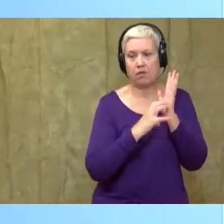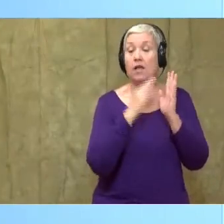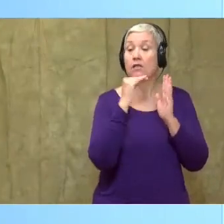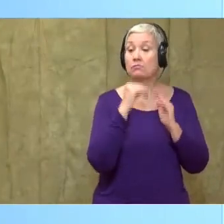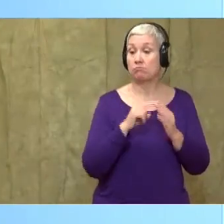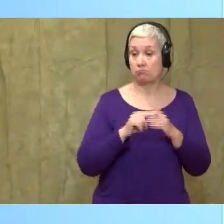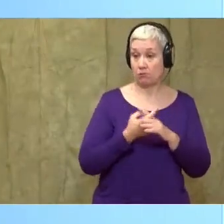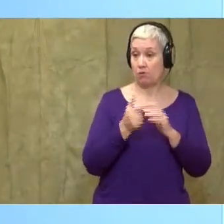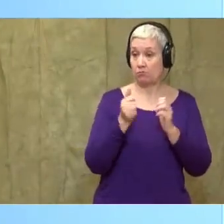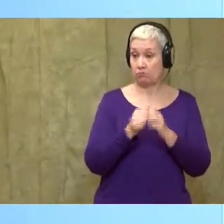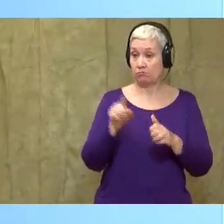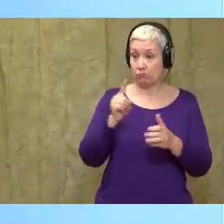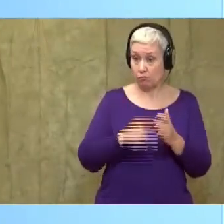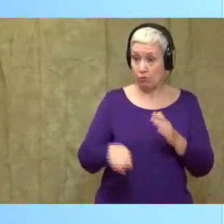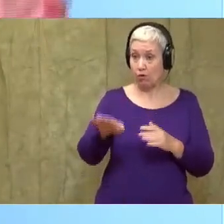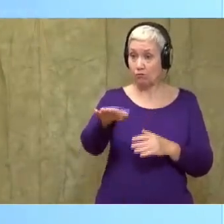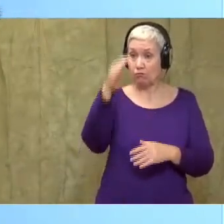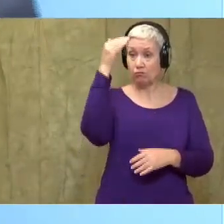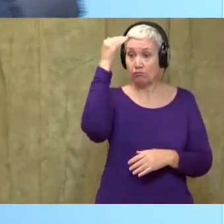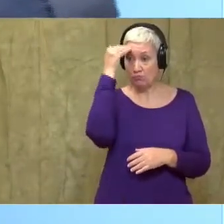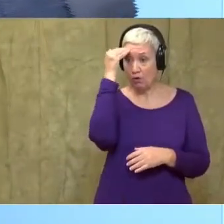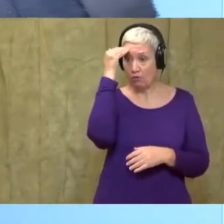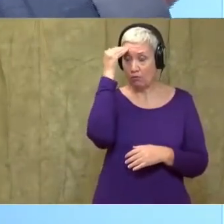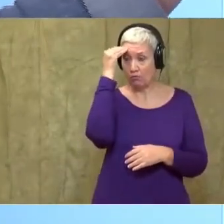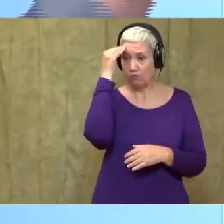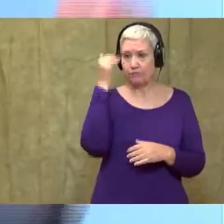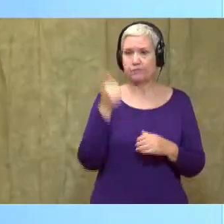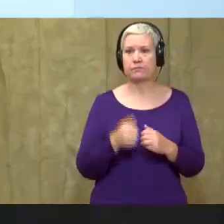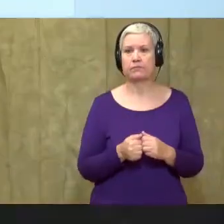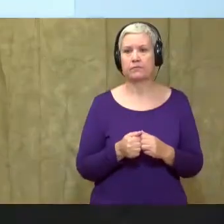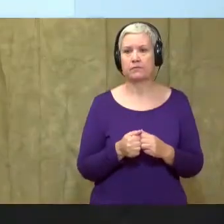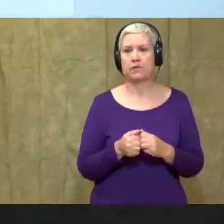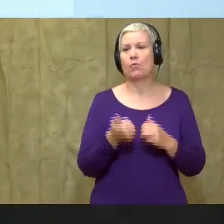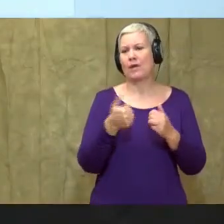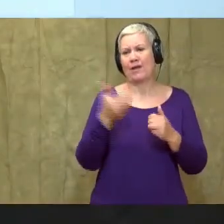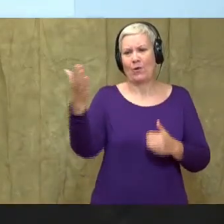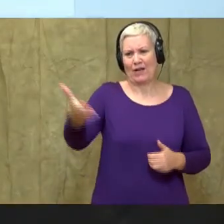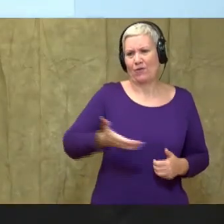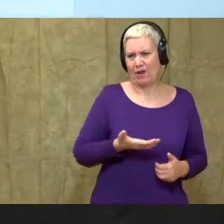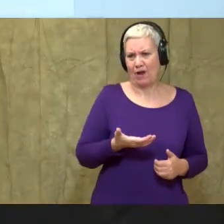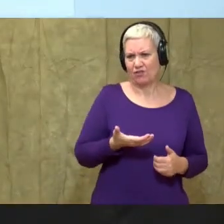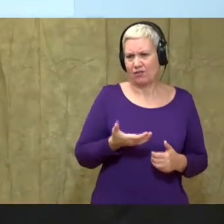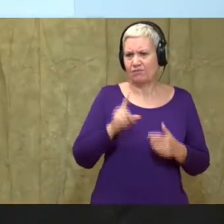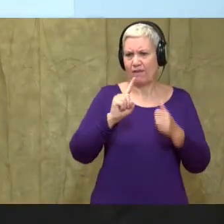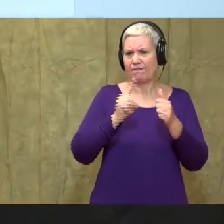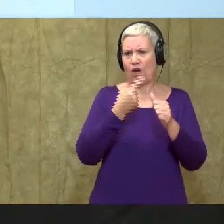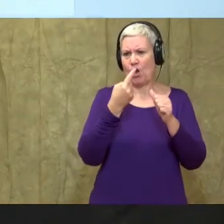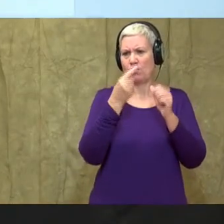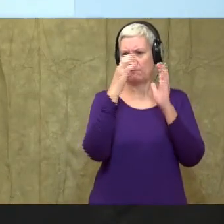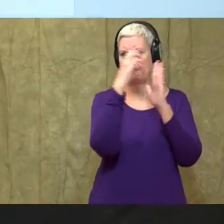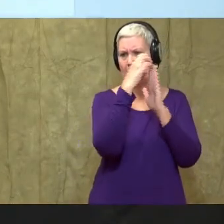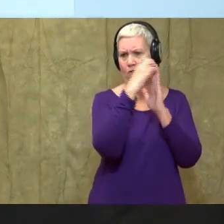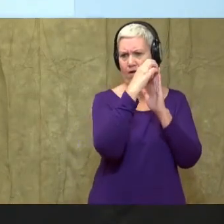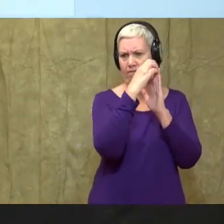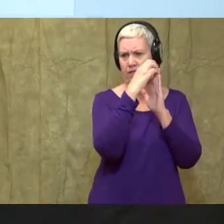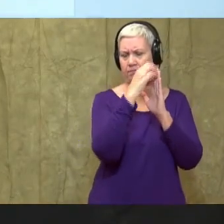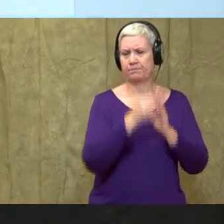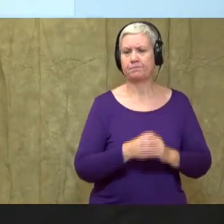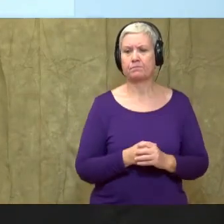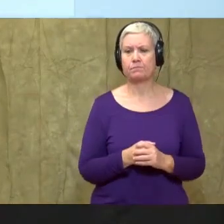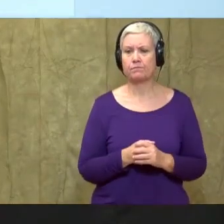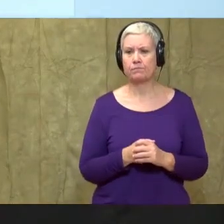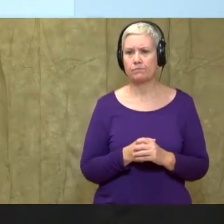know. You know that every text begins with an introduction. Okay? In that